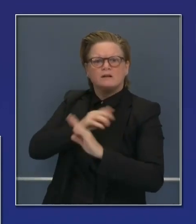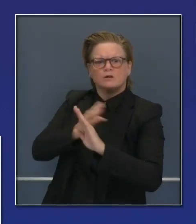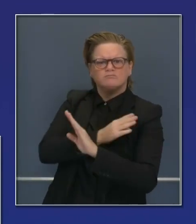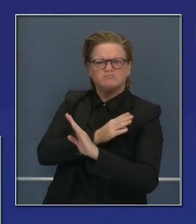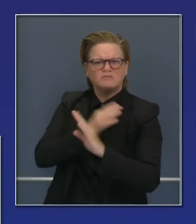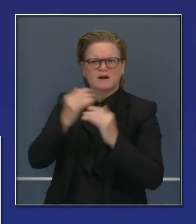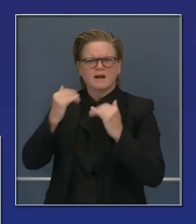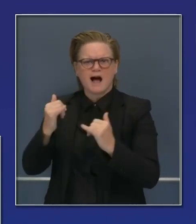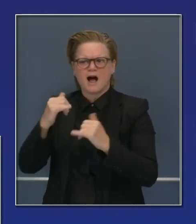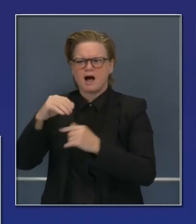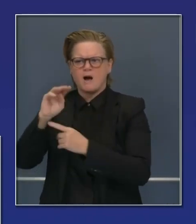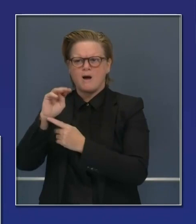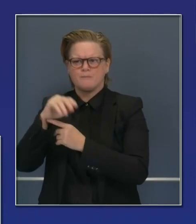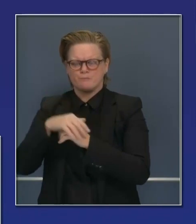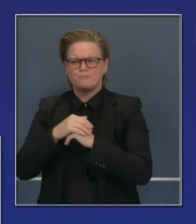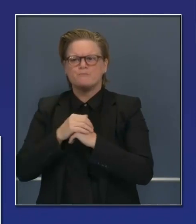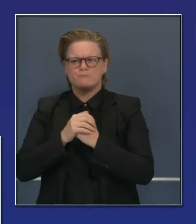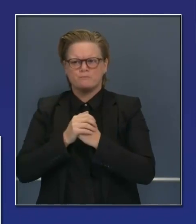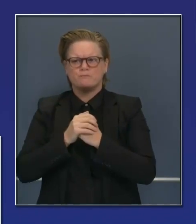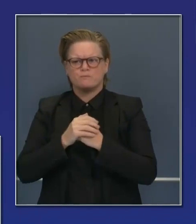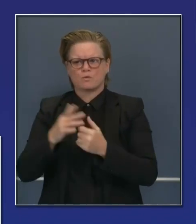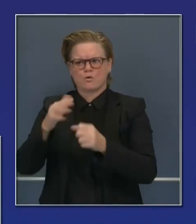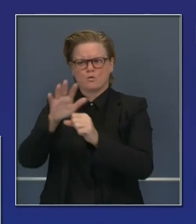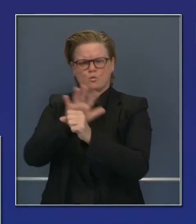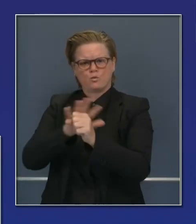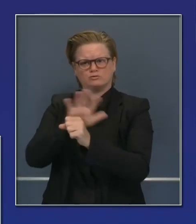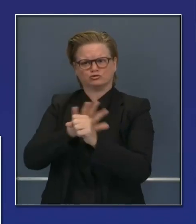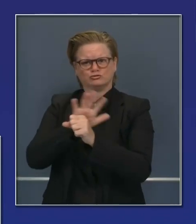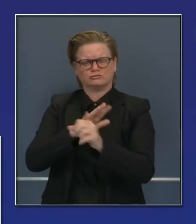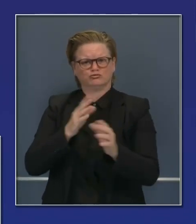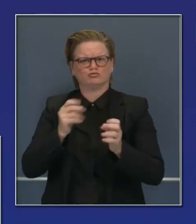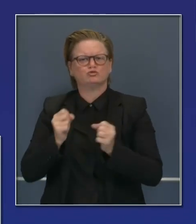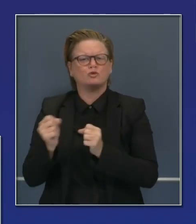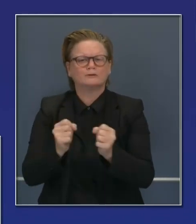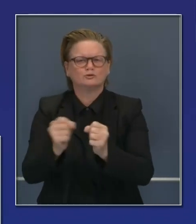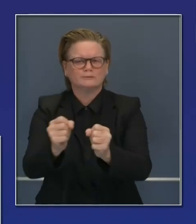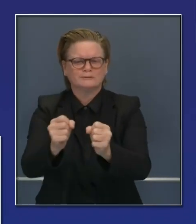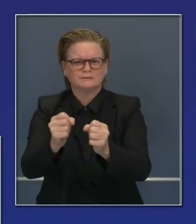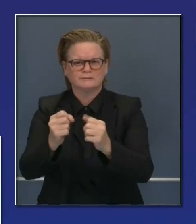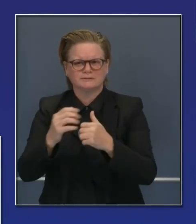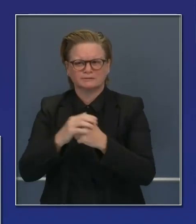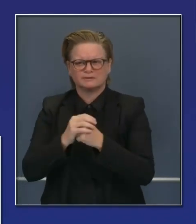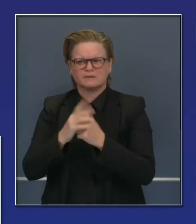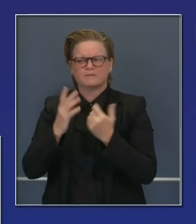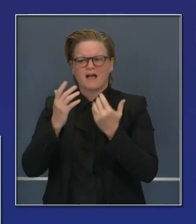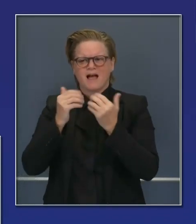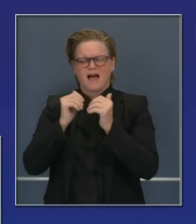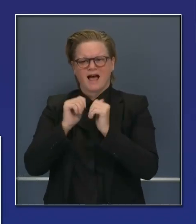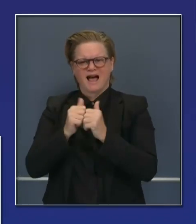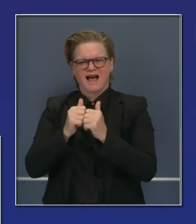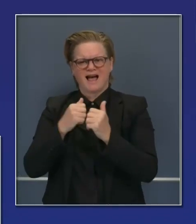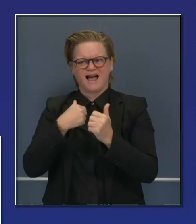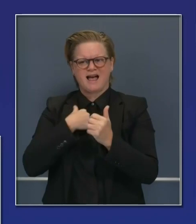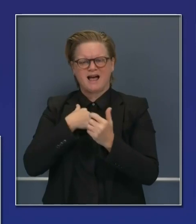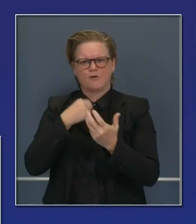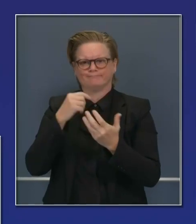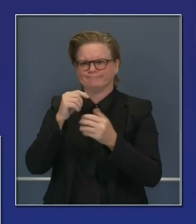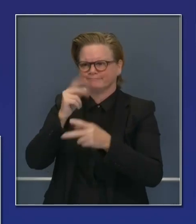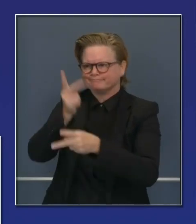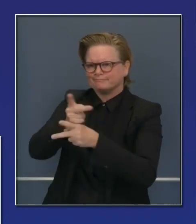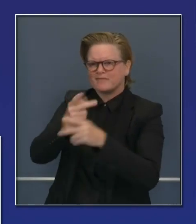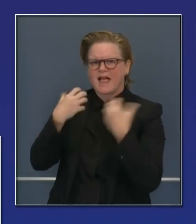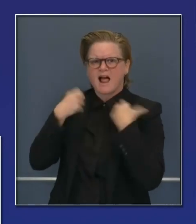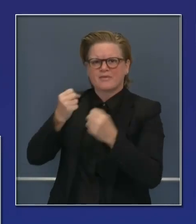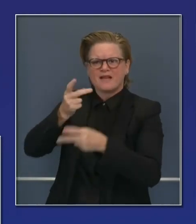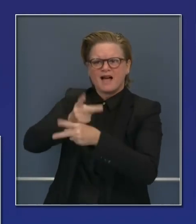strategy well defined within the hospital and healthcare delivery system. We've defined these 5 regions: Northern California,